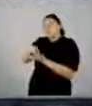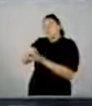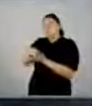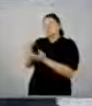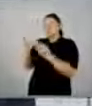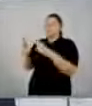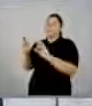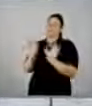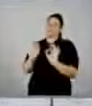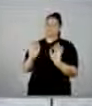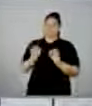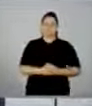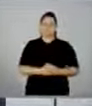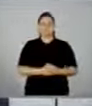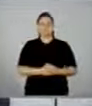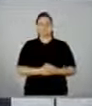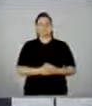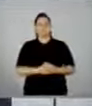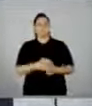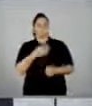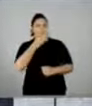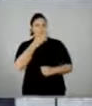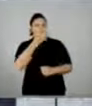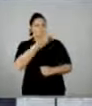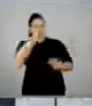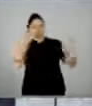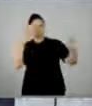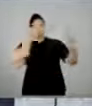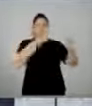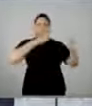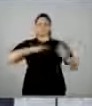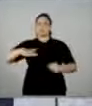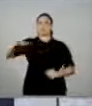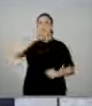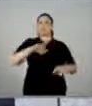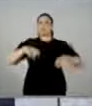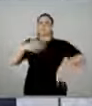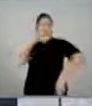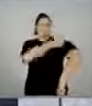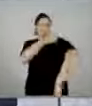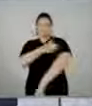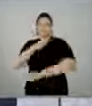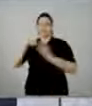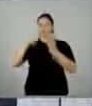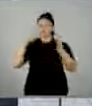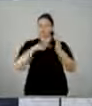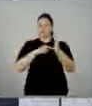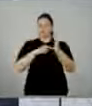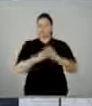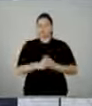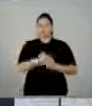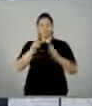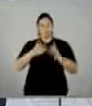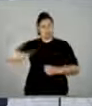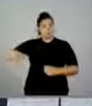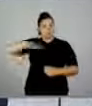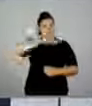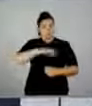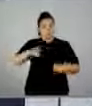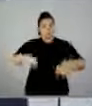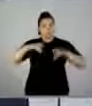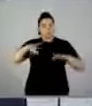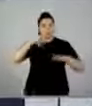to reach your goal of having everyone vaccinated by October, you would expect every Australian to have had at least their first jab by the end of